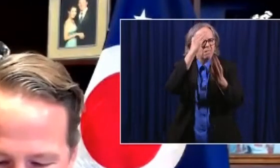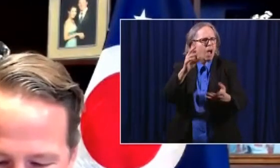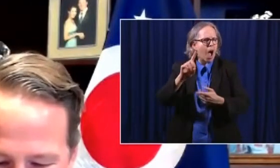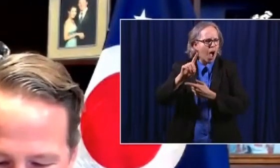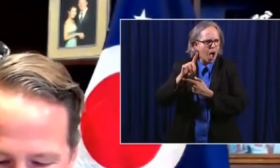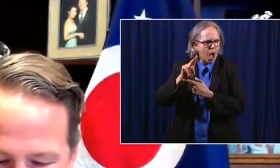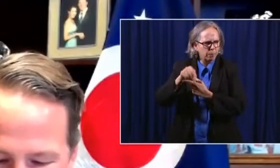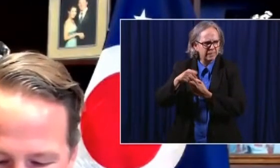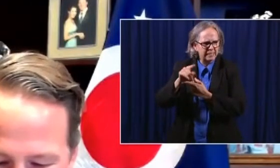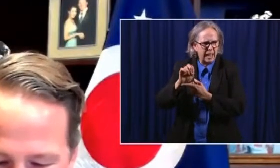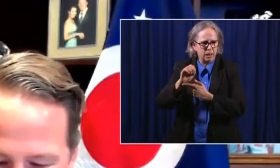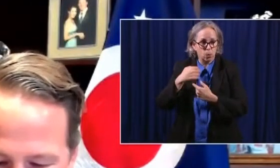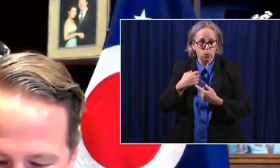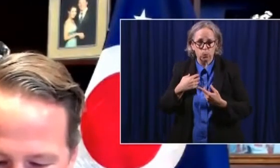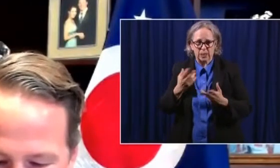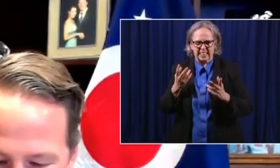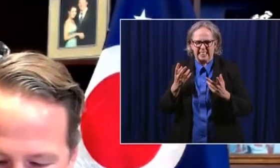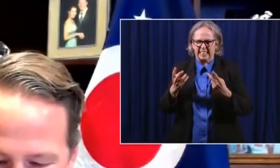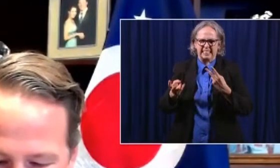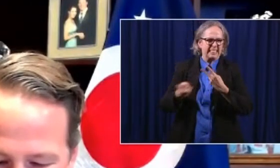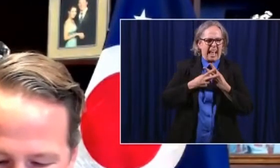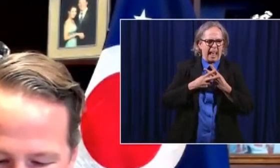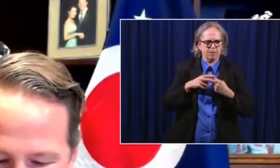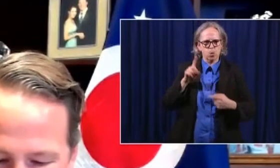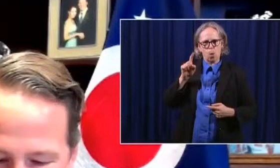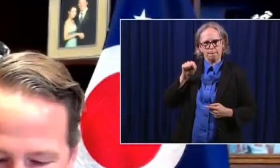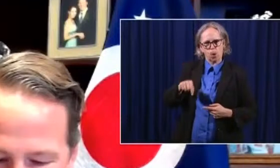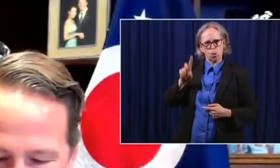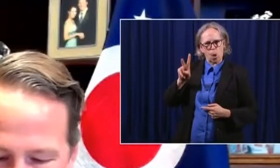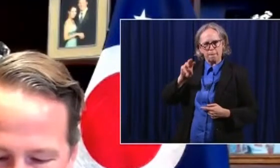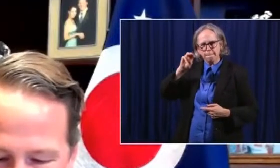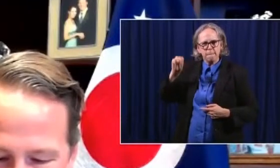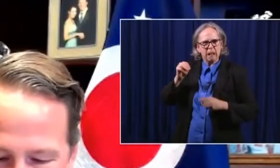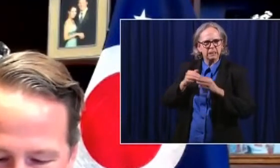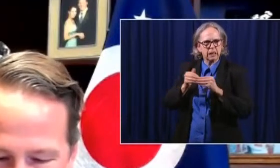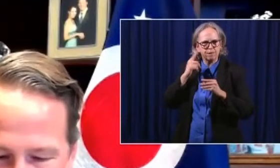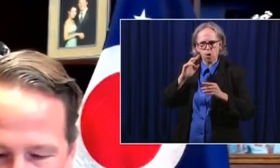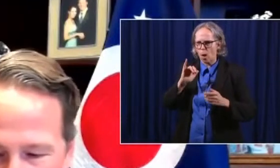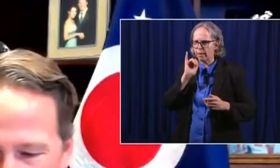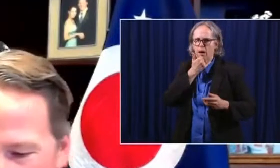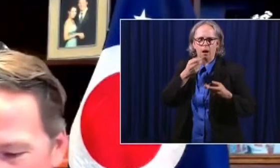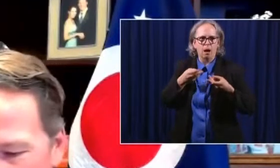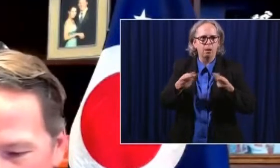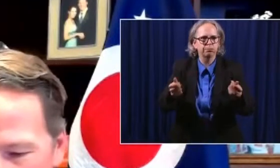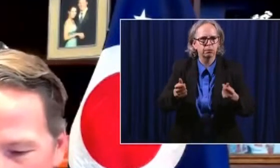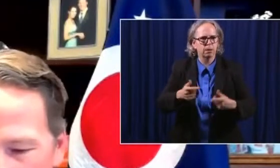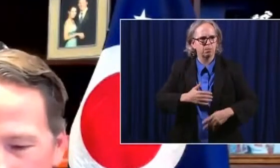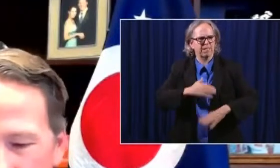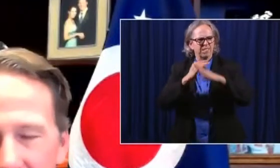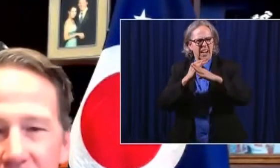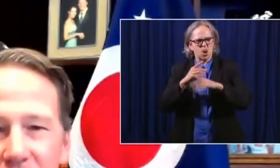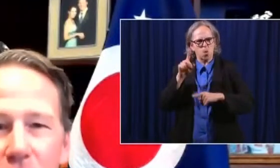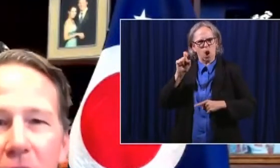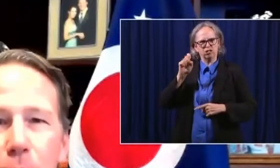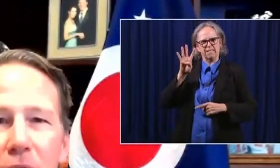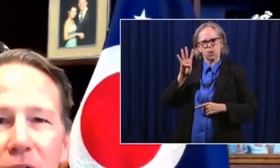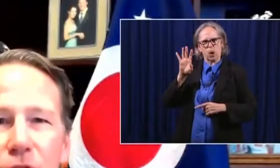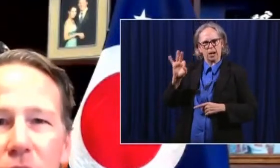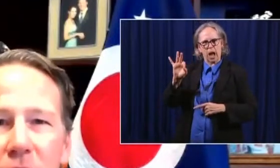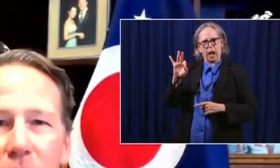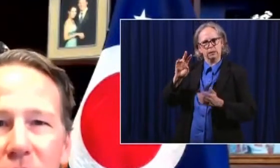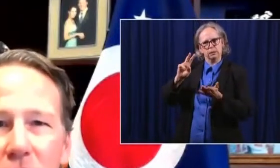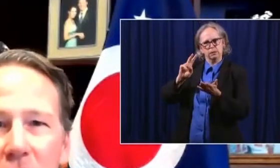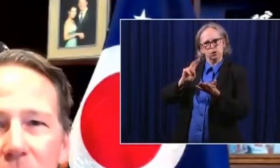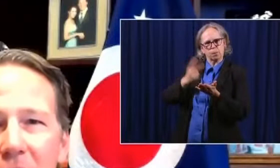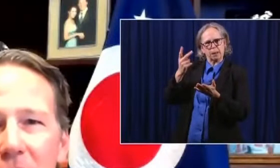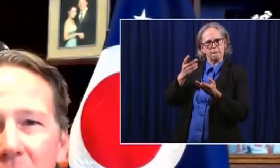million and stopped over 145 duplicate payments at 29 different agencies. So that Innovate Ohio